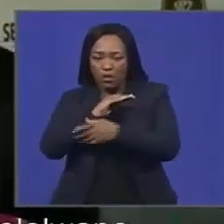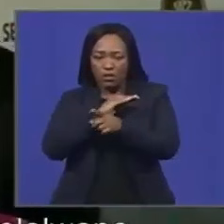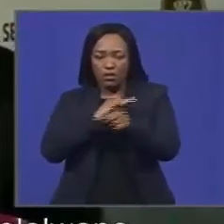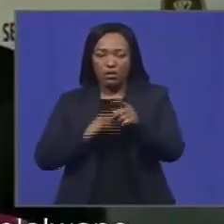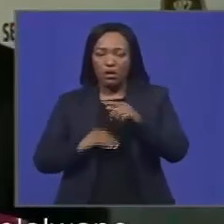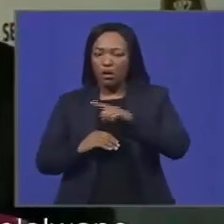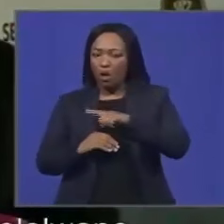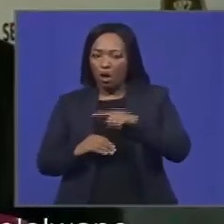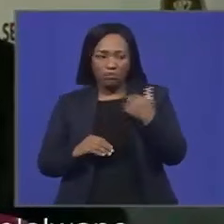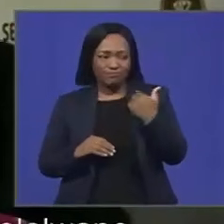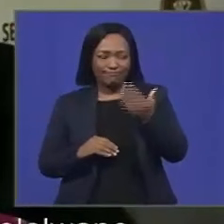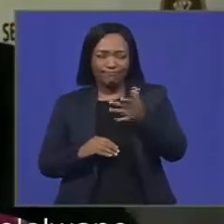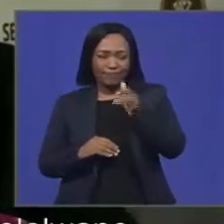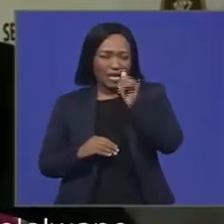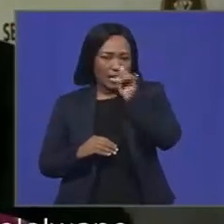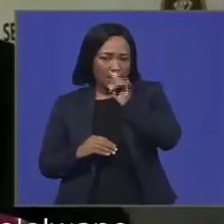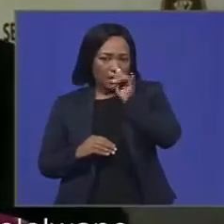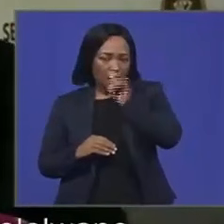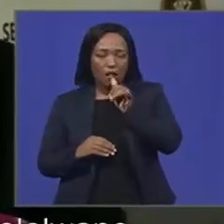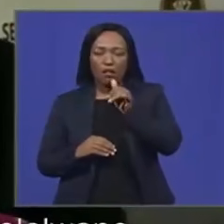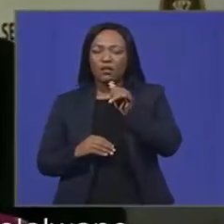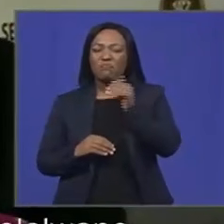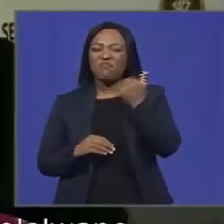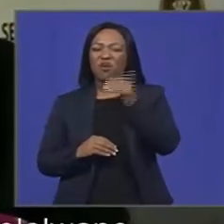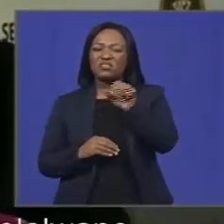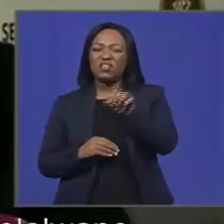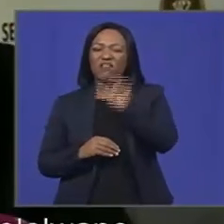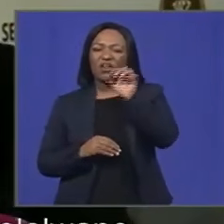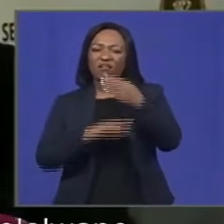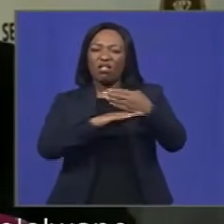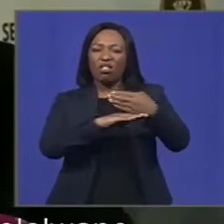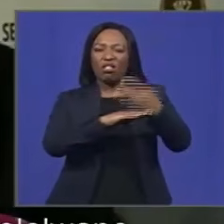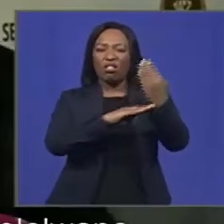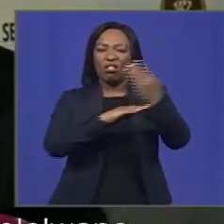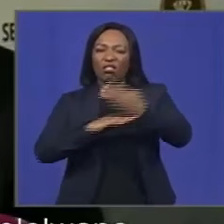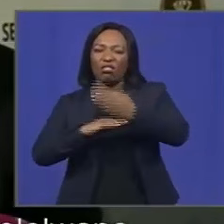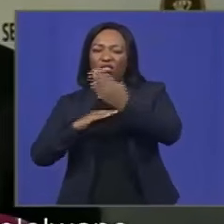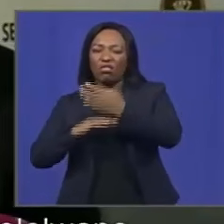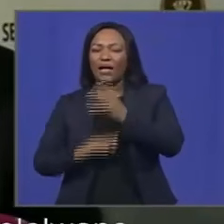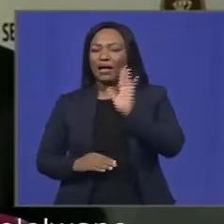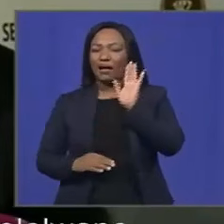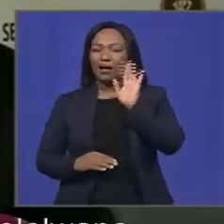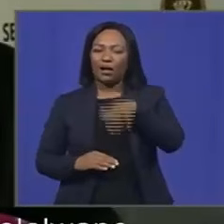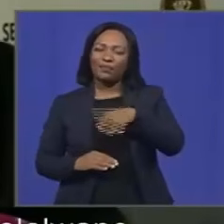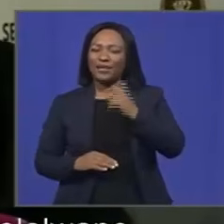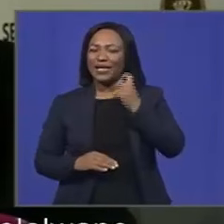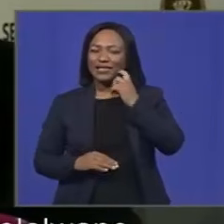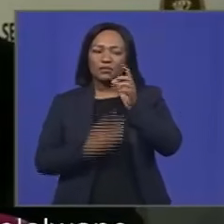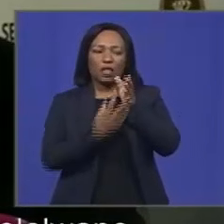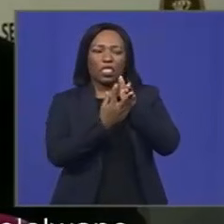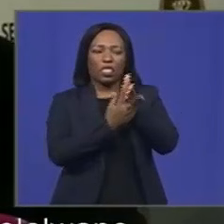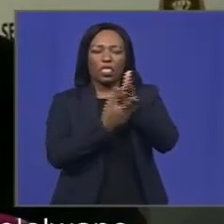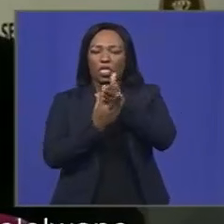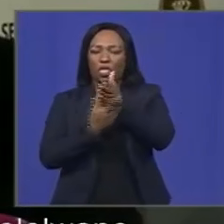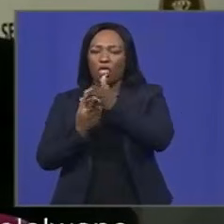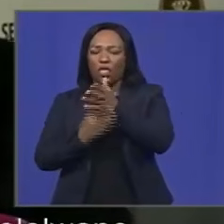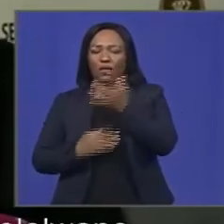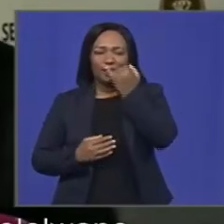criminal syndicates treated South Africa's border posts as weak points that could be exploited for the trafficking of drugs, illicit